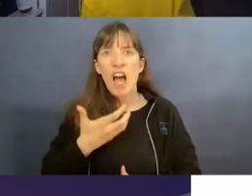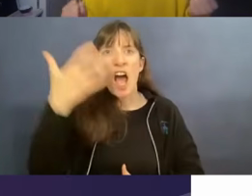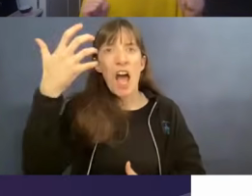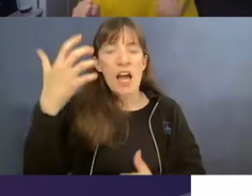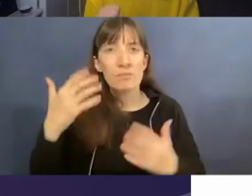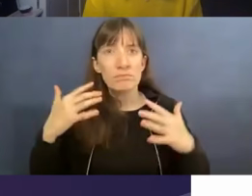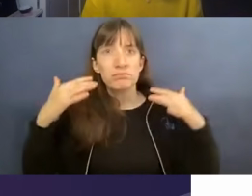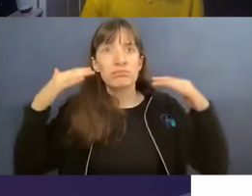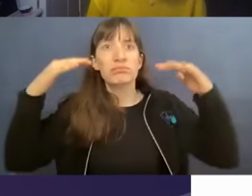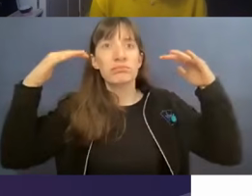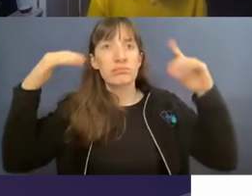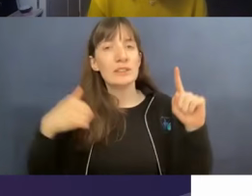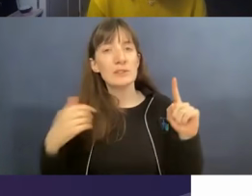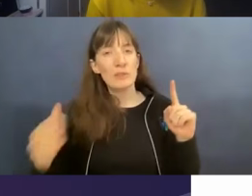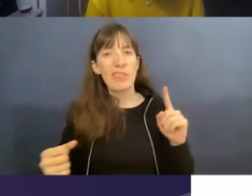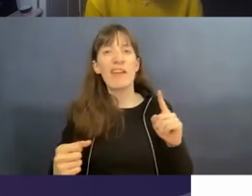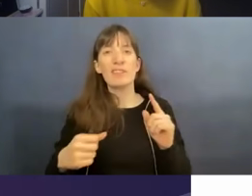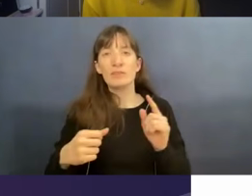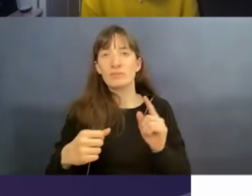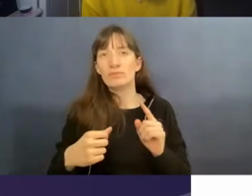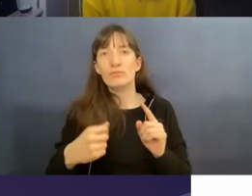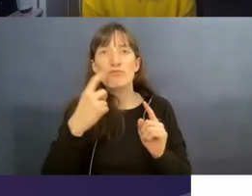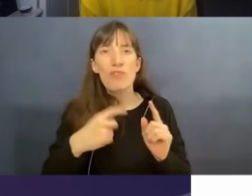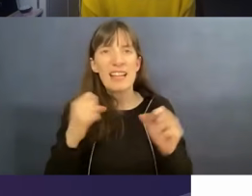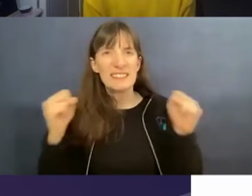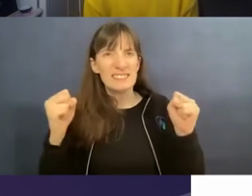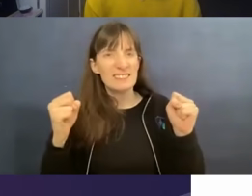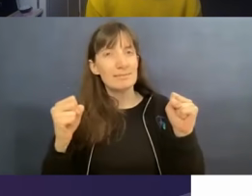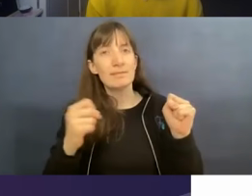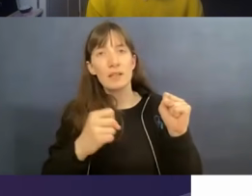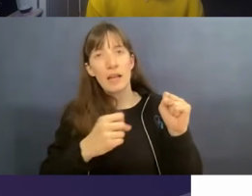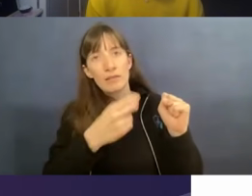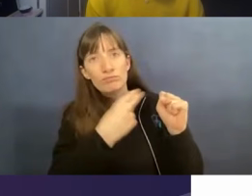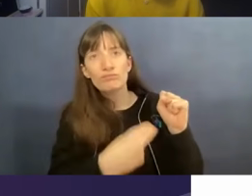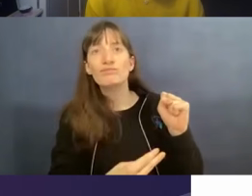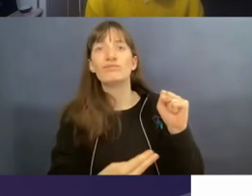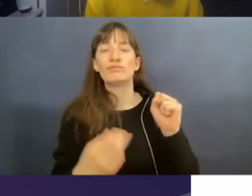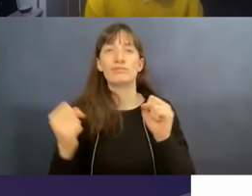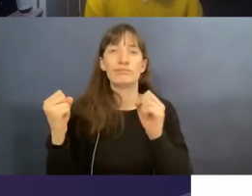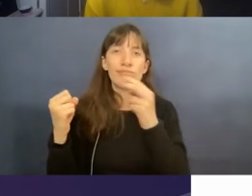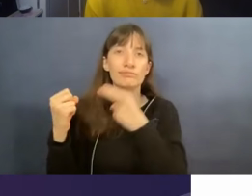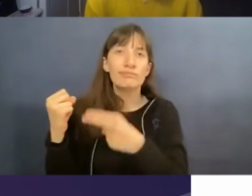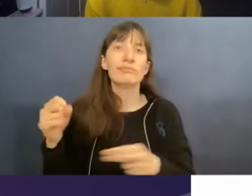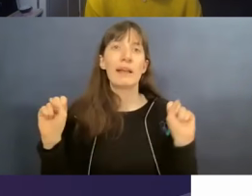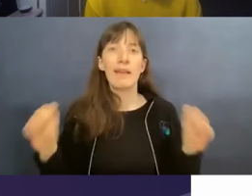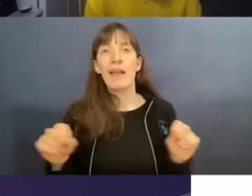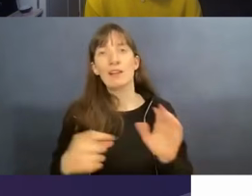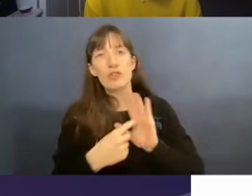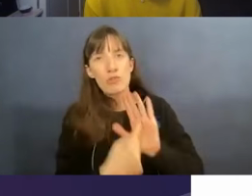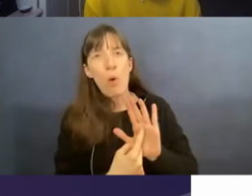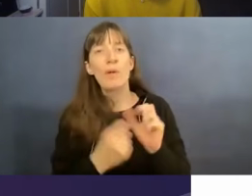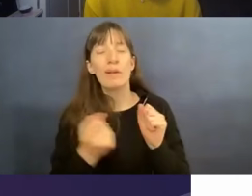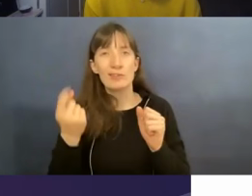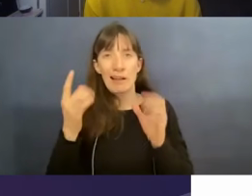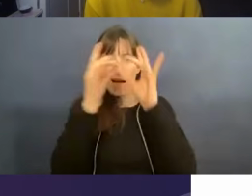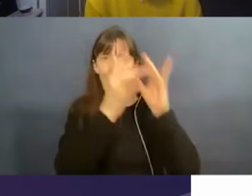fists, so they put some red blotches on their hands. Um, so those are all ways to kind of start to connect, because we